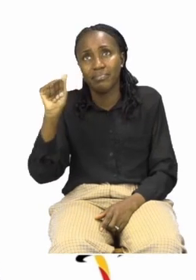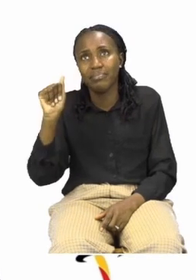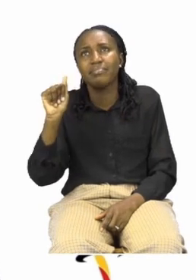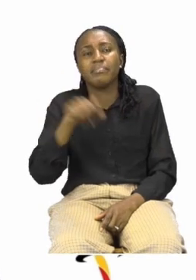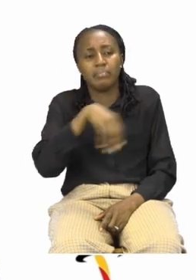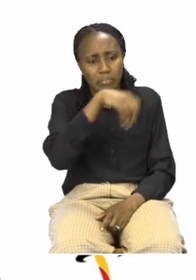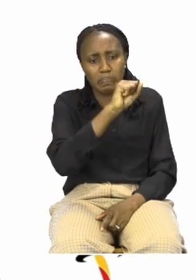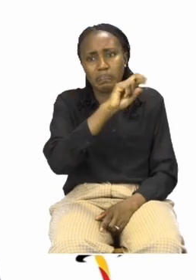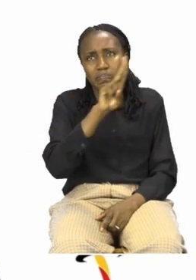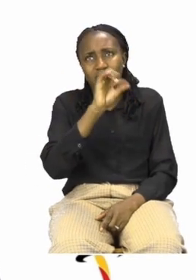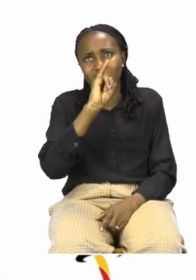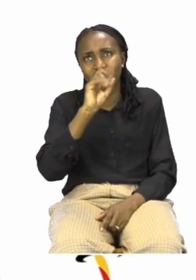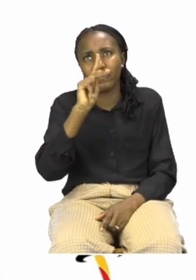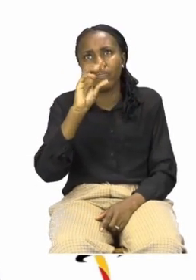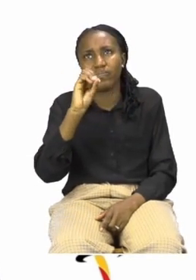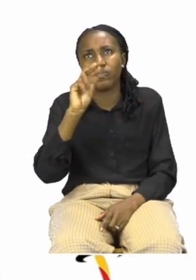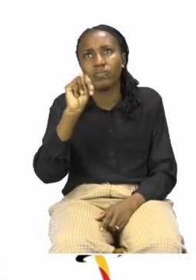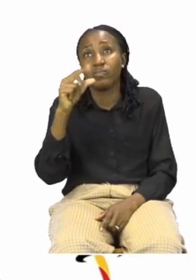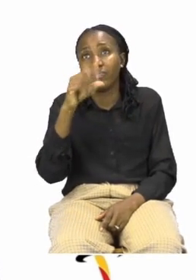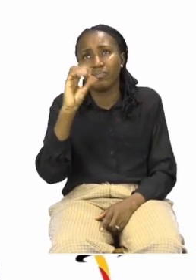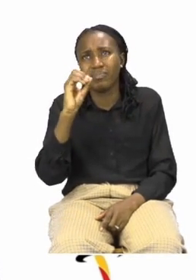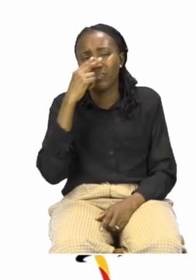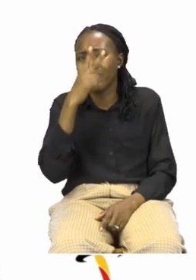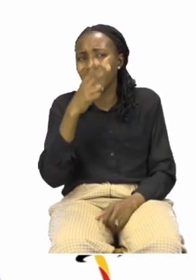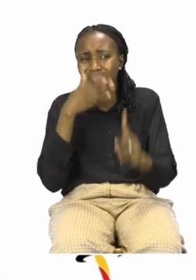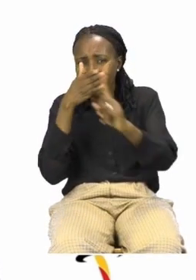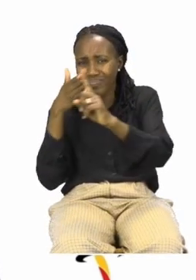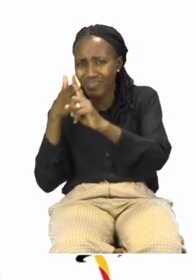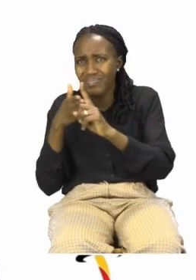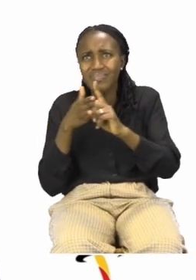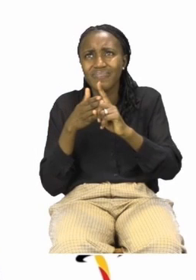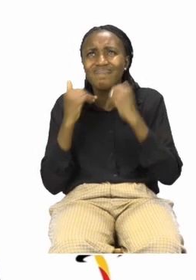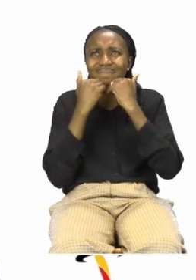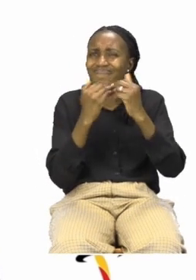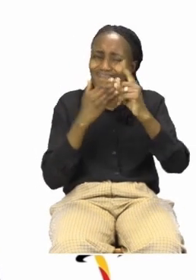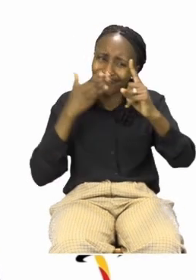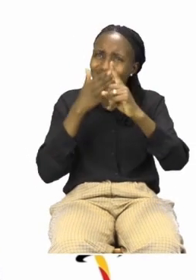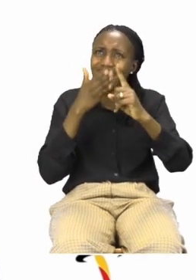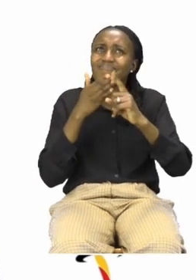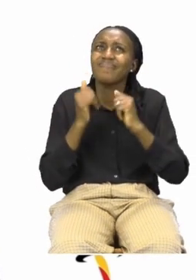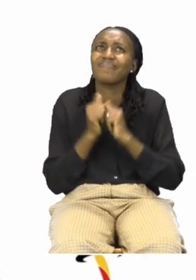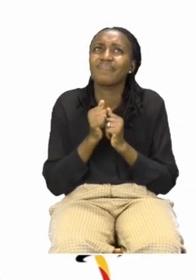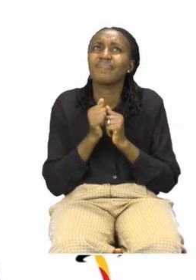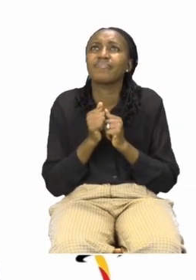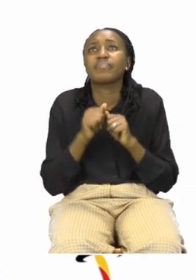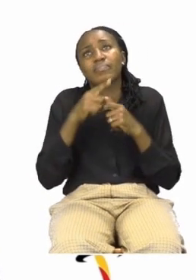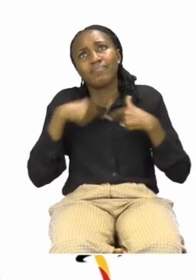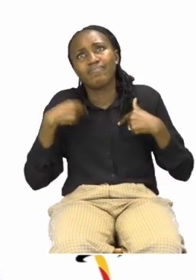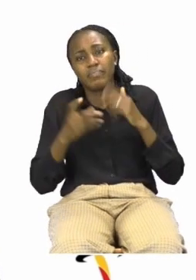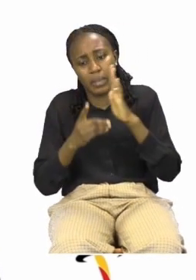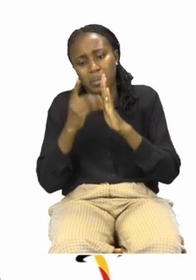So that's a remarkable achievement. So those individual sports codes, we call them priority sports codes, including wrestling. Then we've got developmental sports